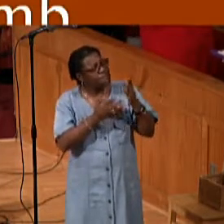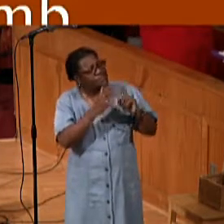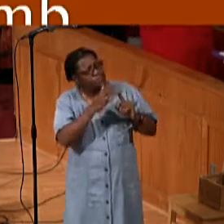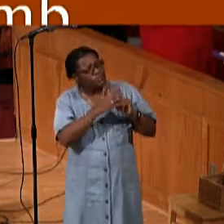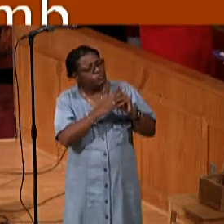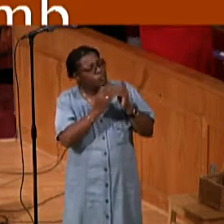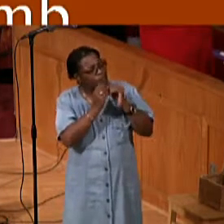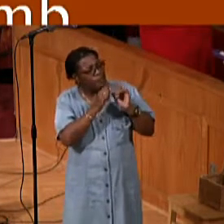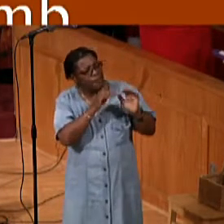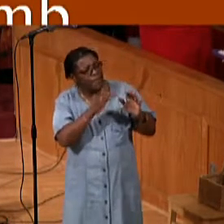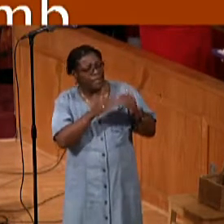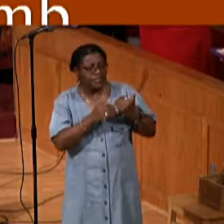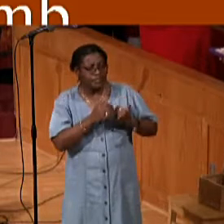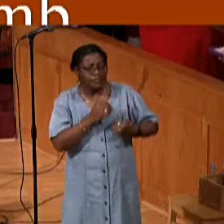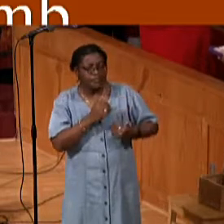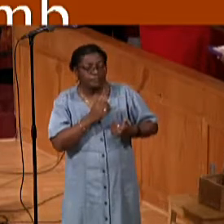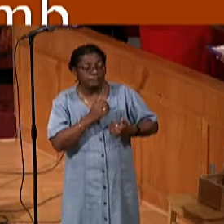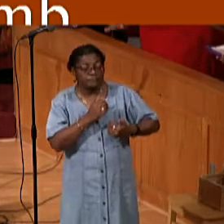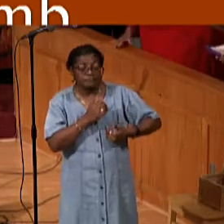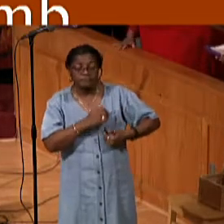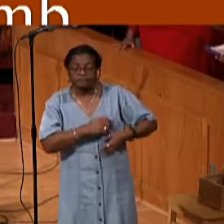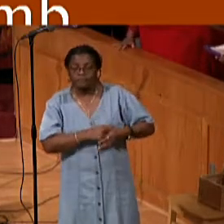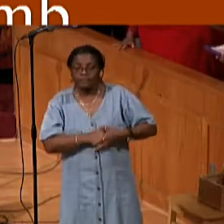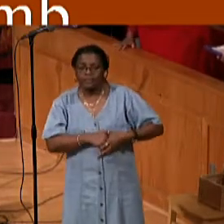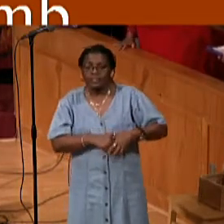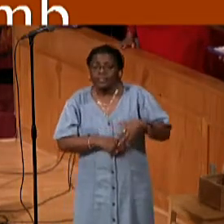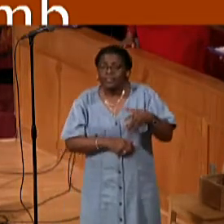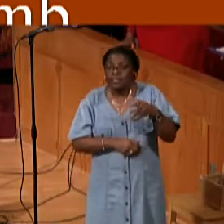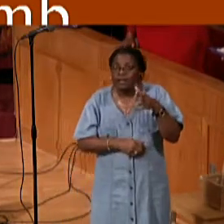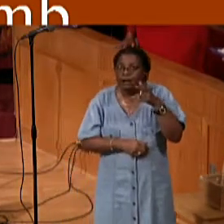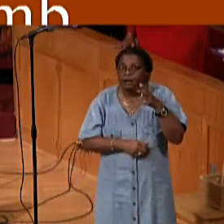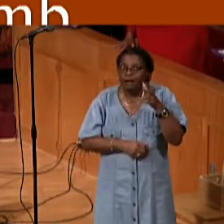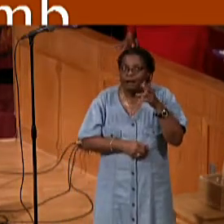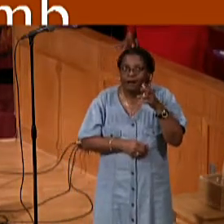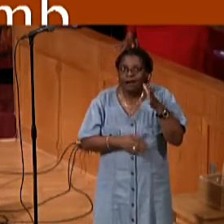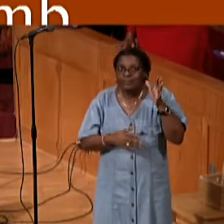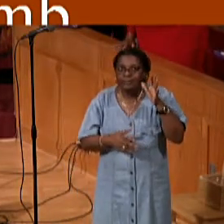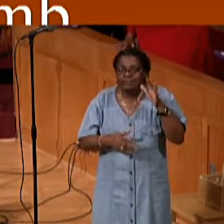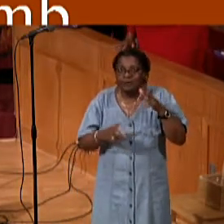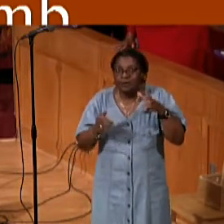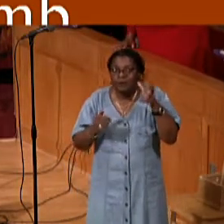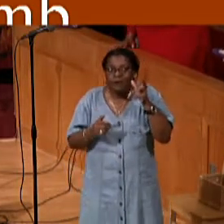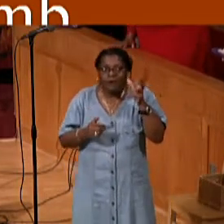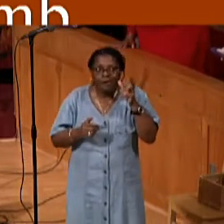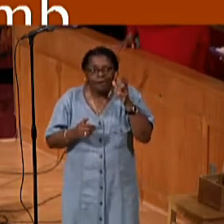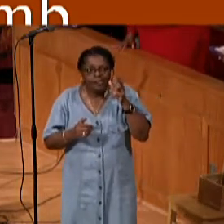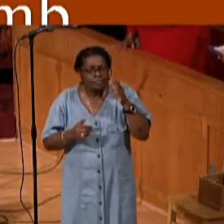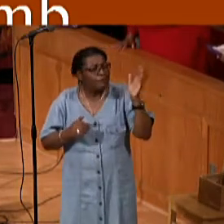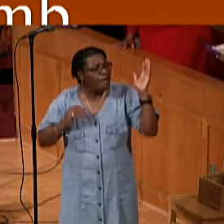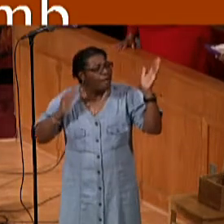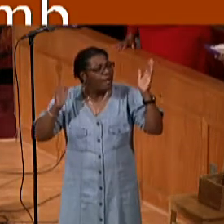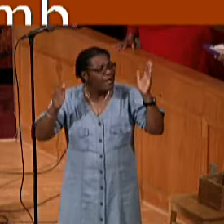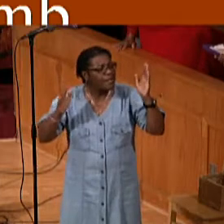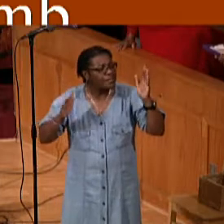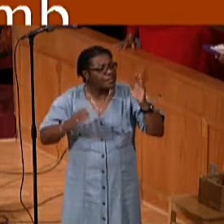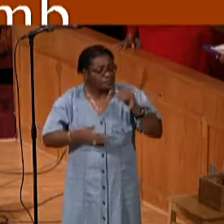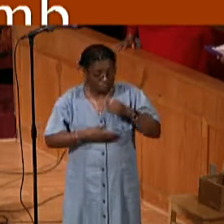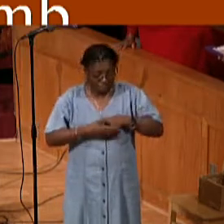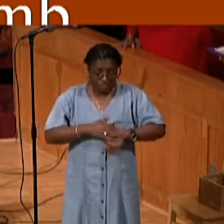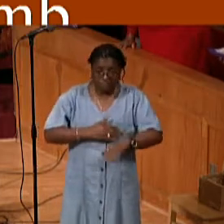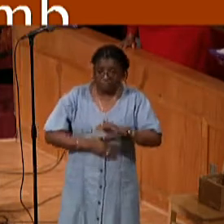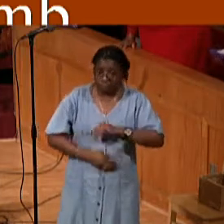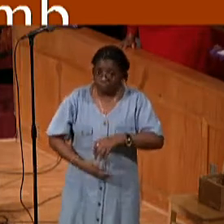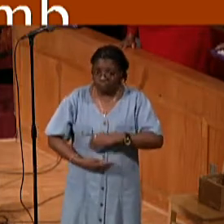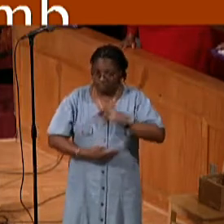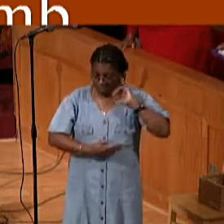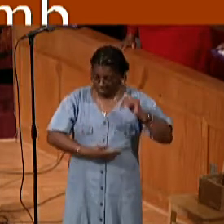As soon as the sound of your greeting reached my ears, the baby in my womb